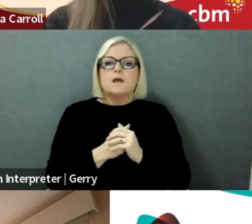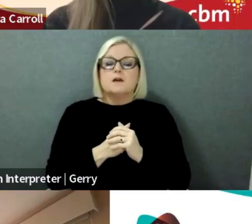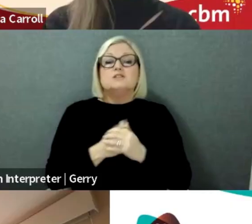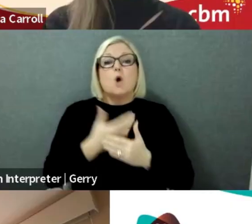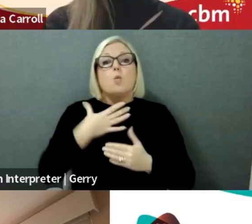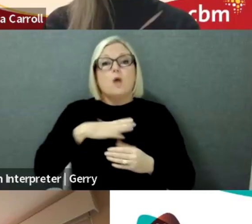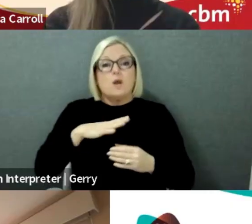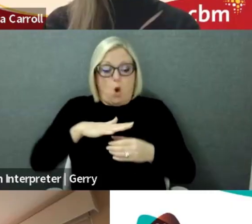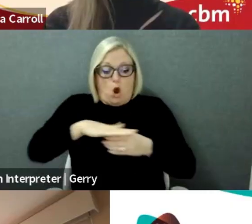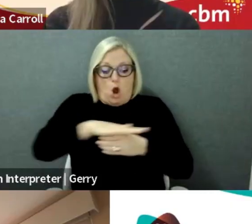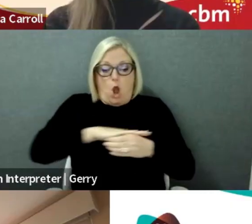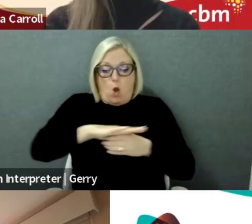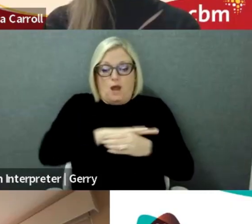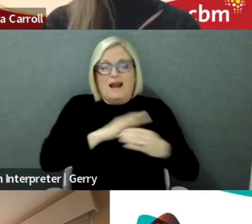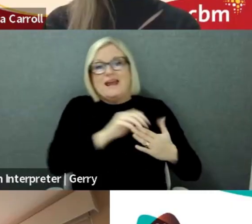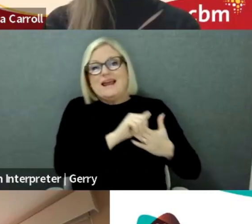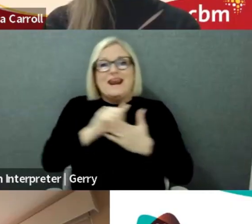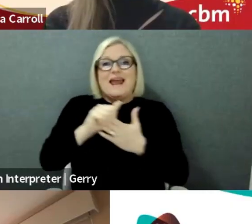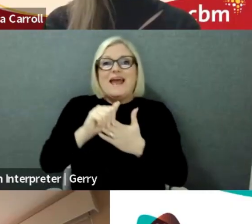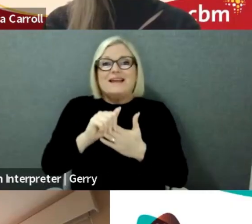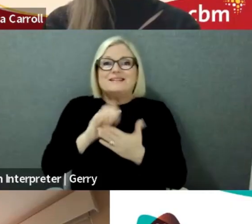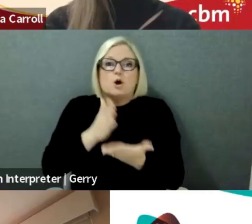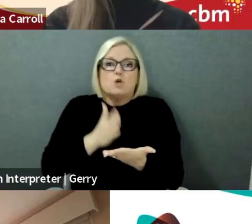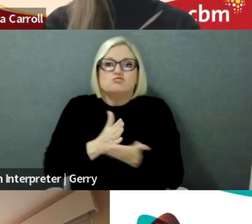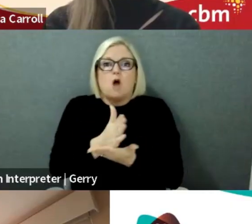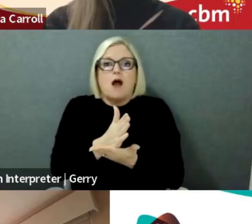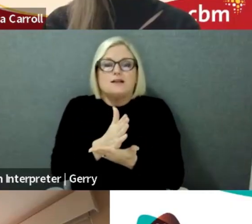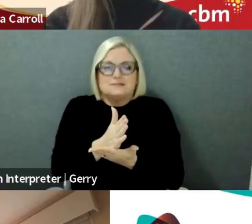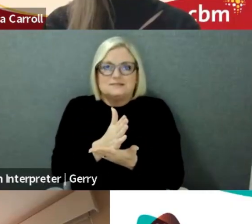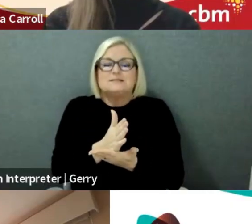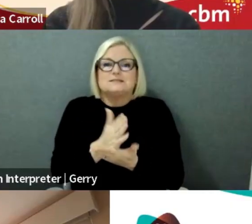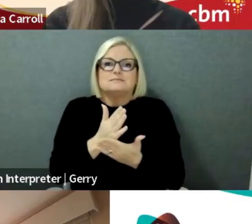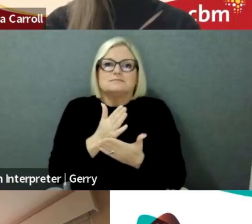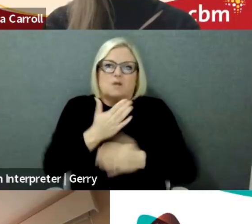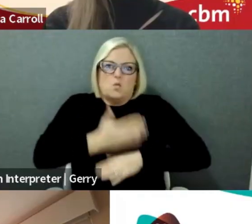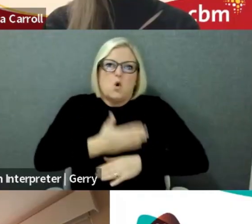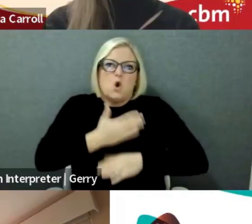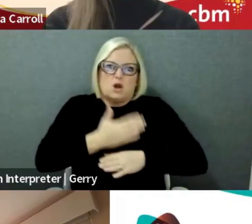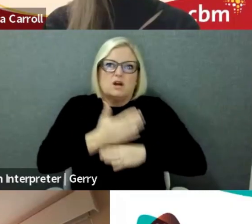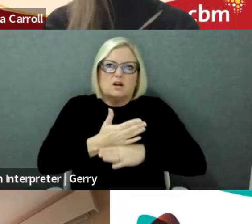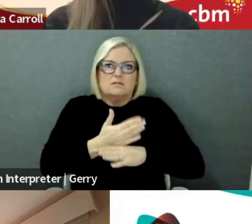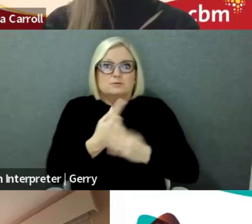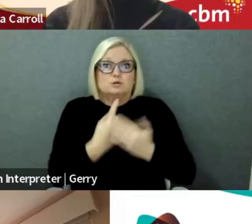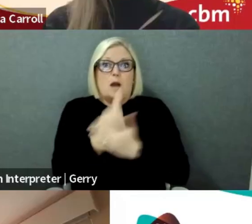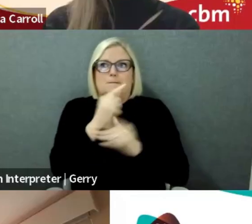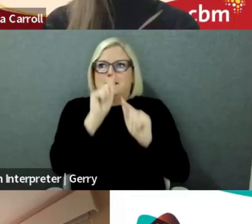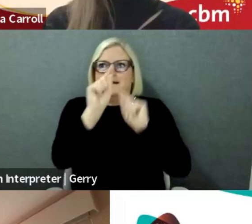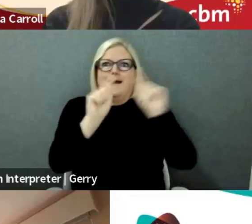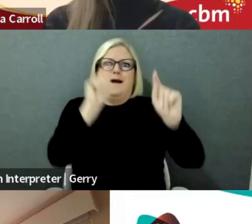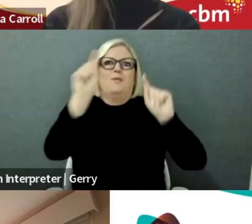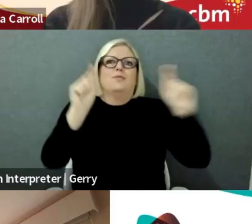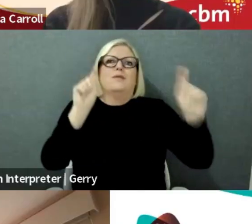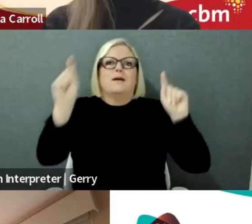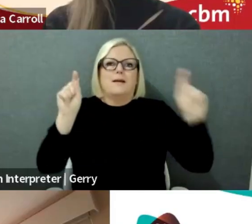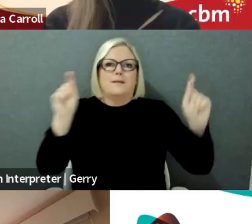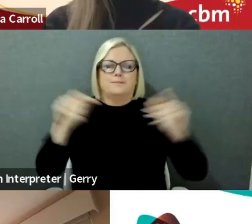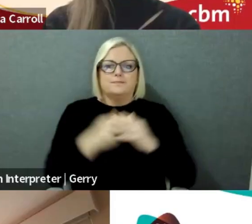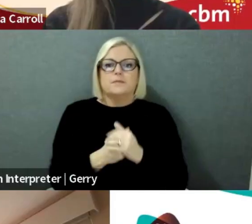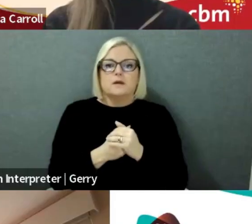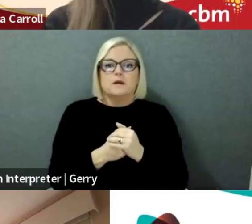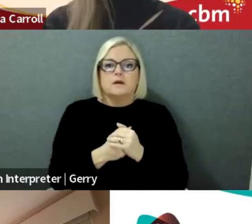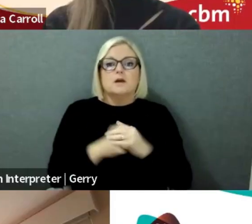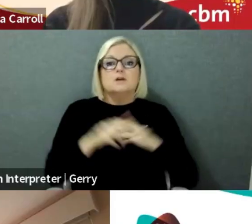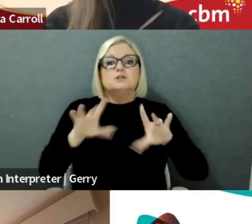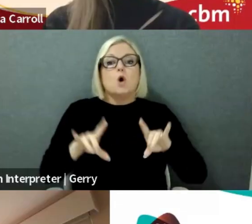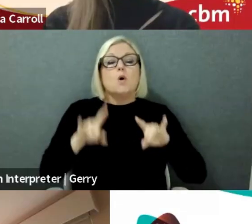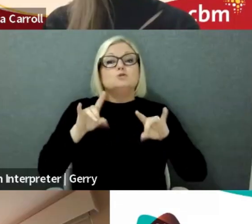efforts. Deinstitutionalisation must be shaped and led by persons with disabilities and their representative organisations. So Australia